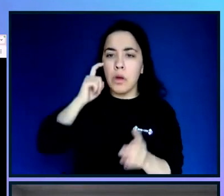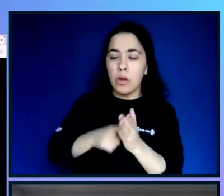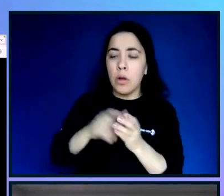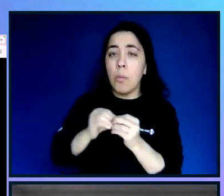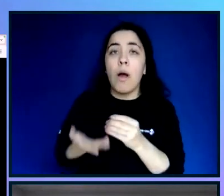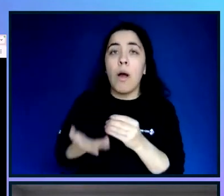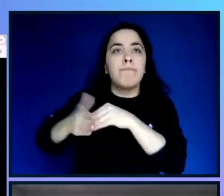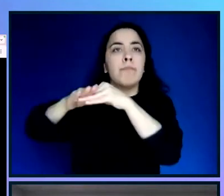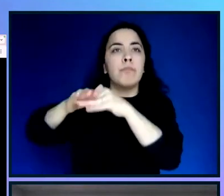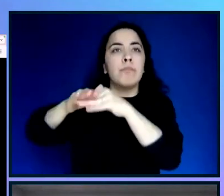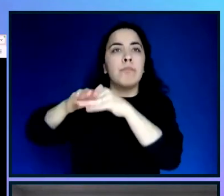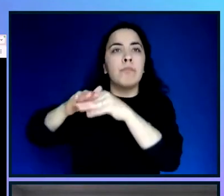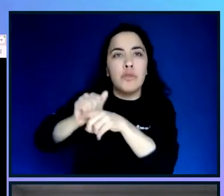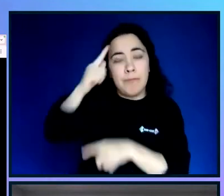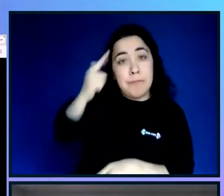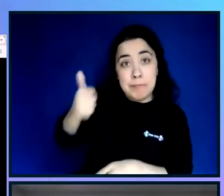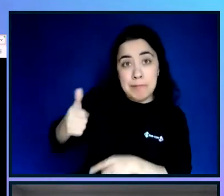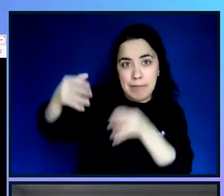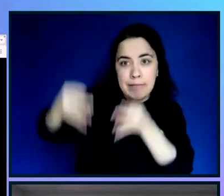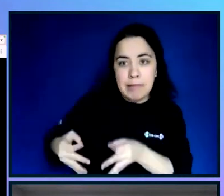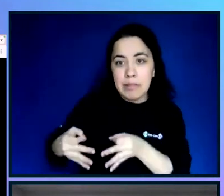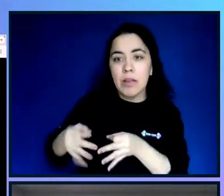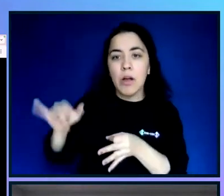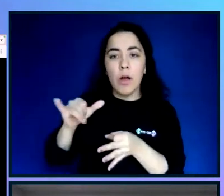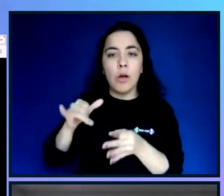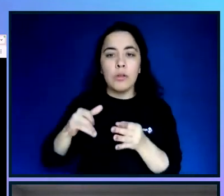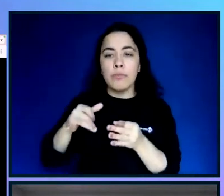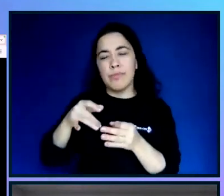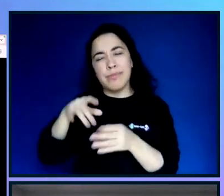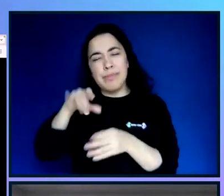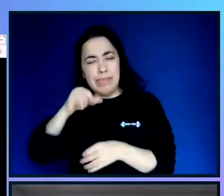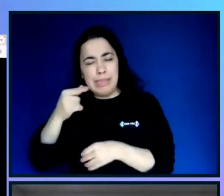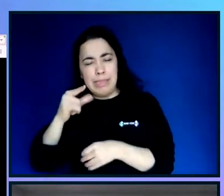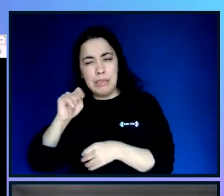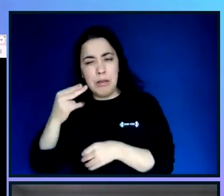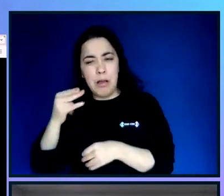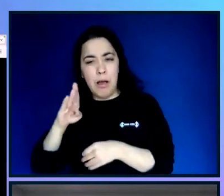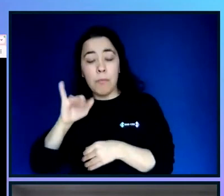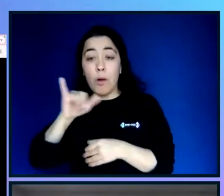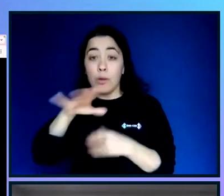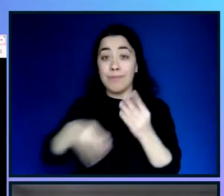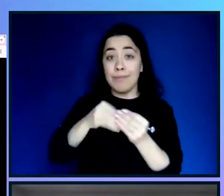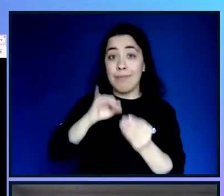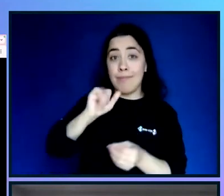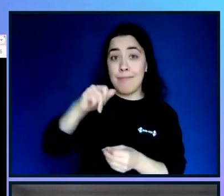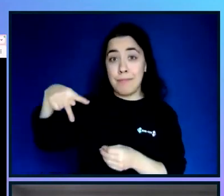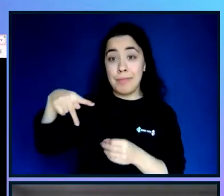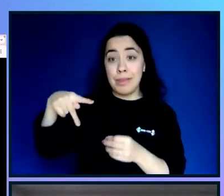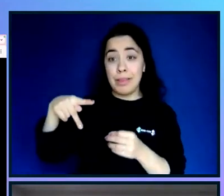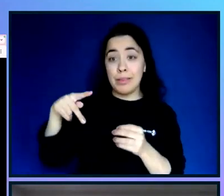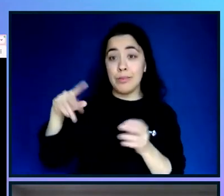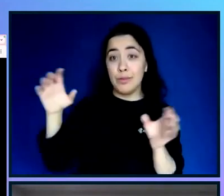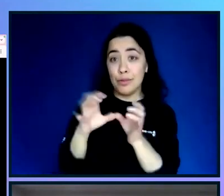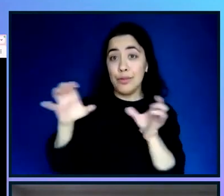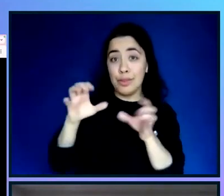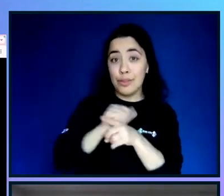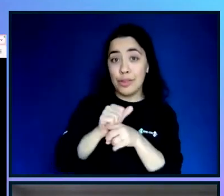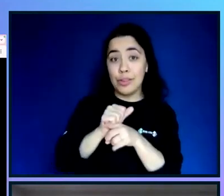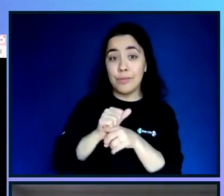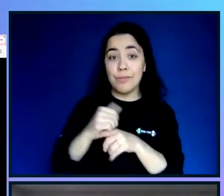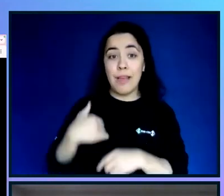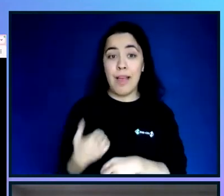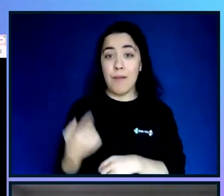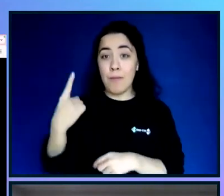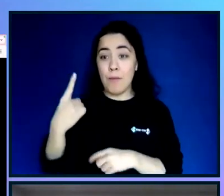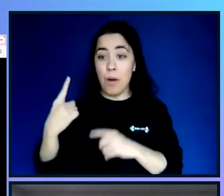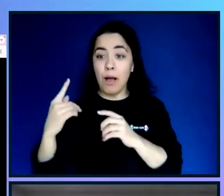IAAP certifications. Our first champion is actually going to take her exam on this Friday, which is super exciting. It's